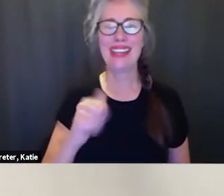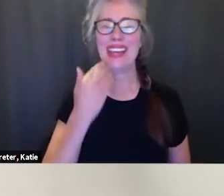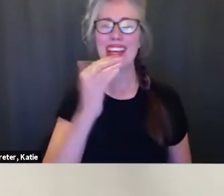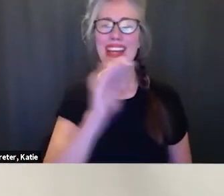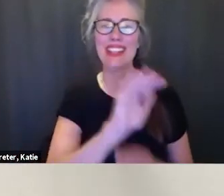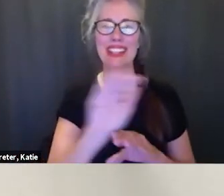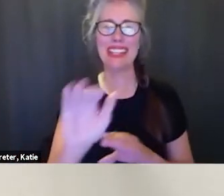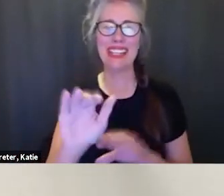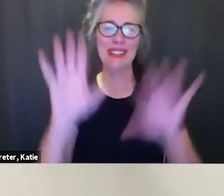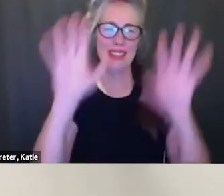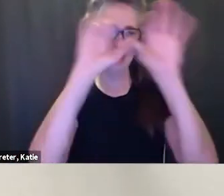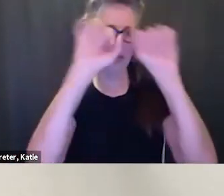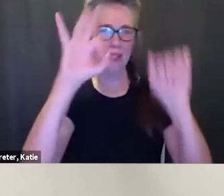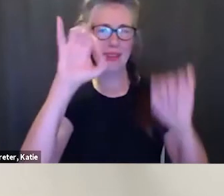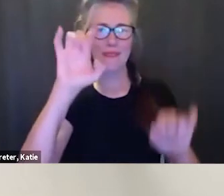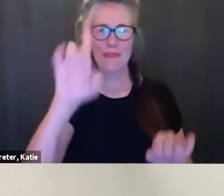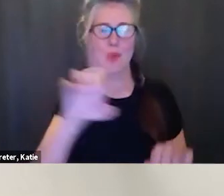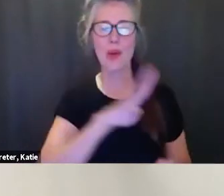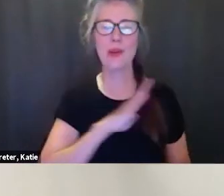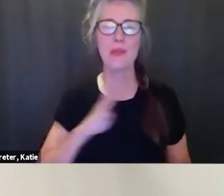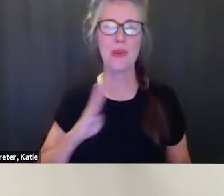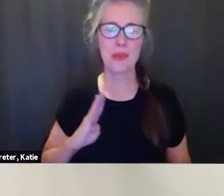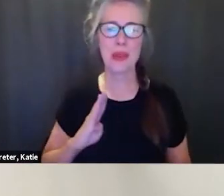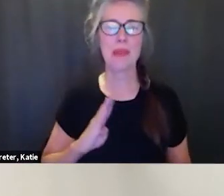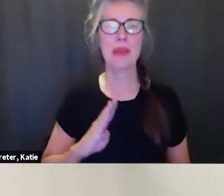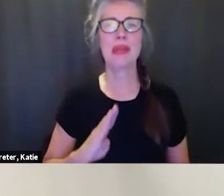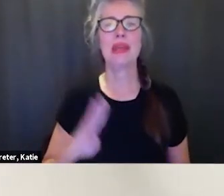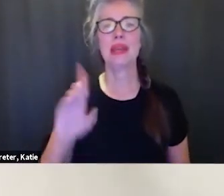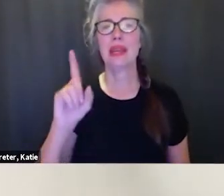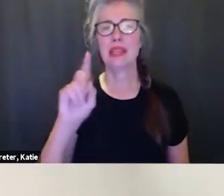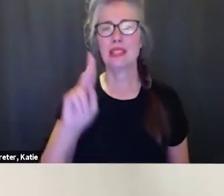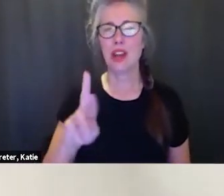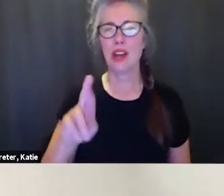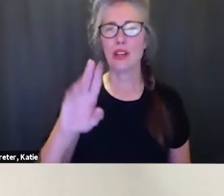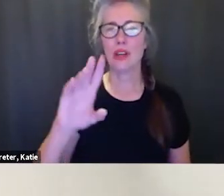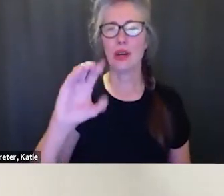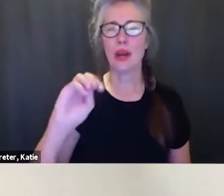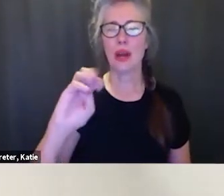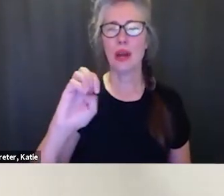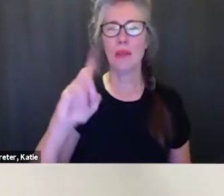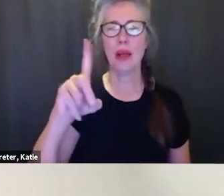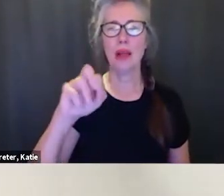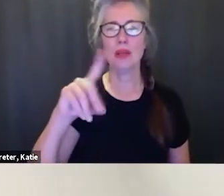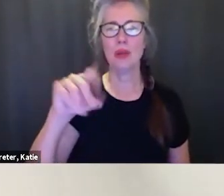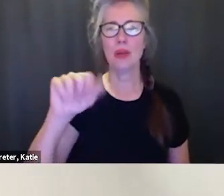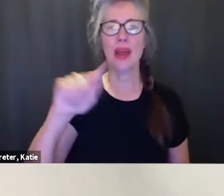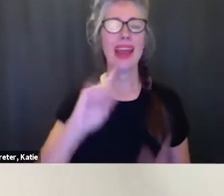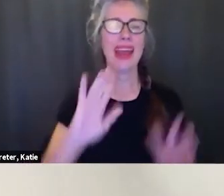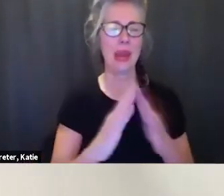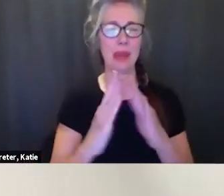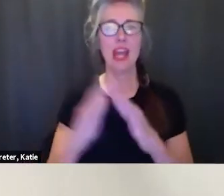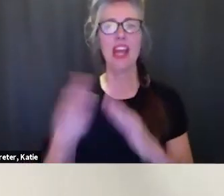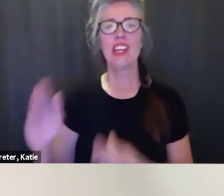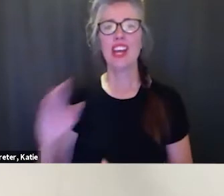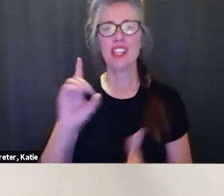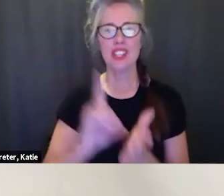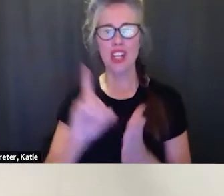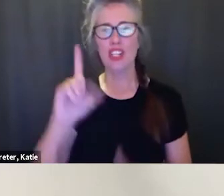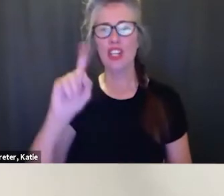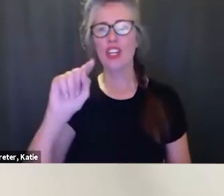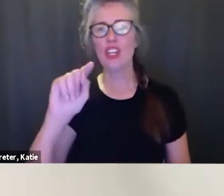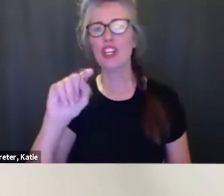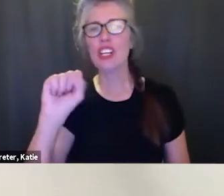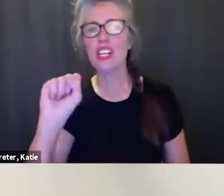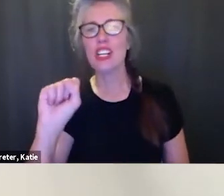President Ford, school board members, Dr. Maldonado, and our community. Dr. Craig Snyder and I are back with you